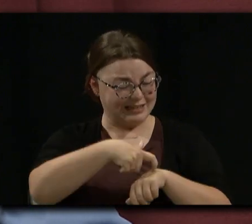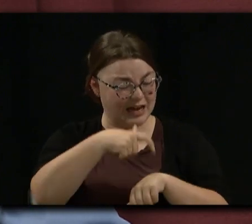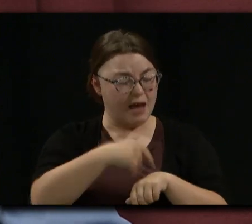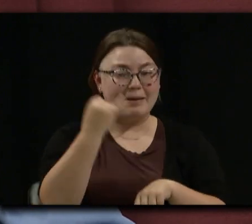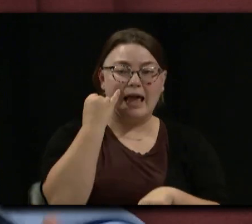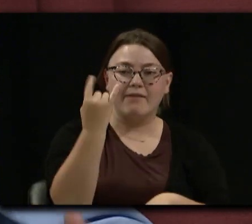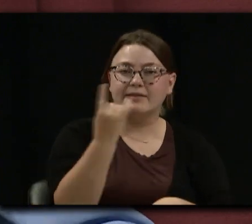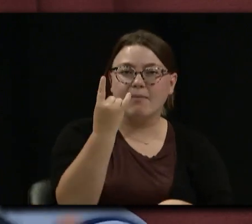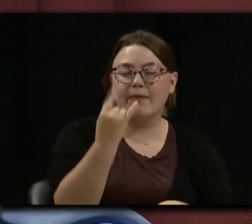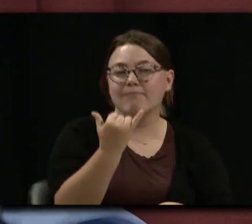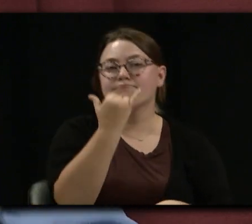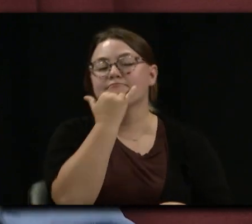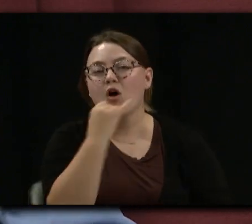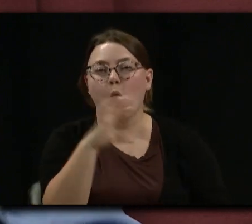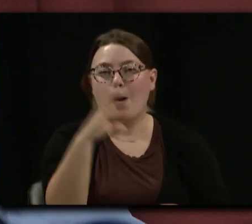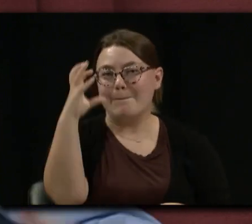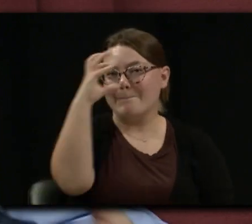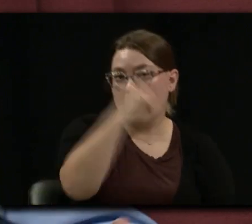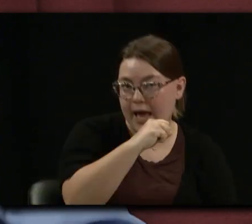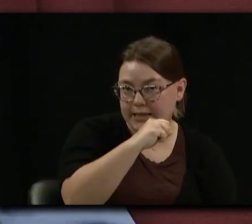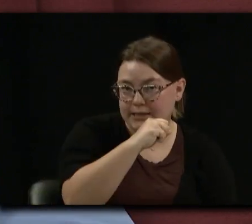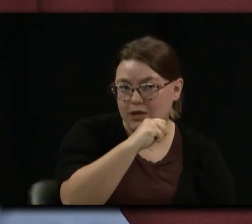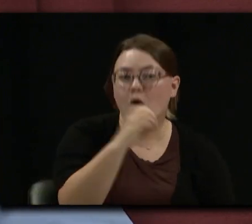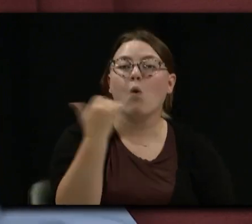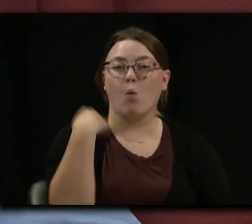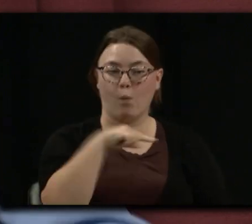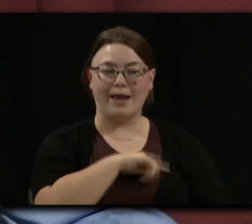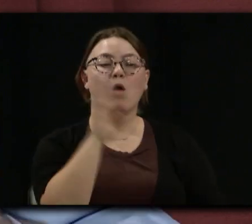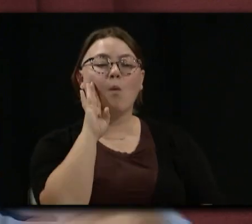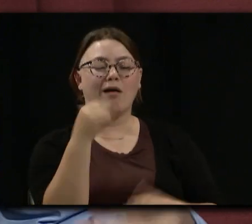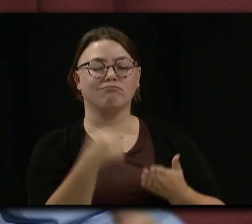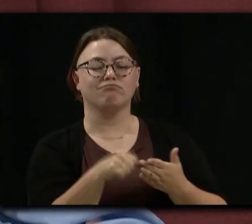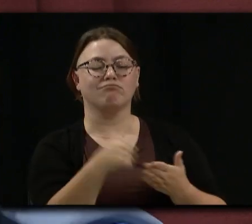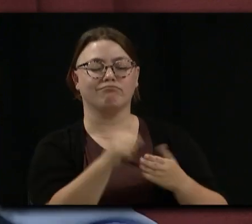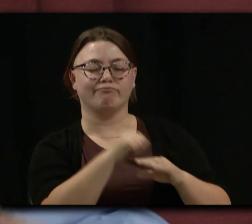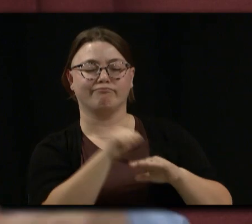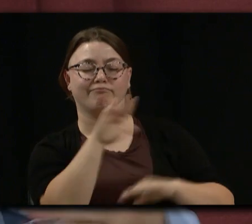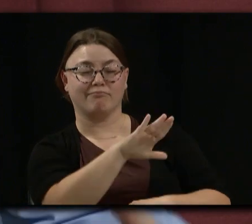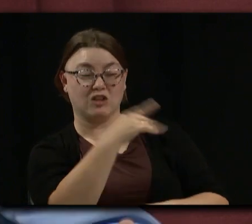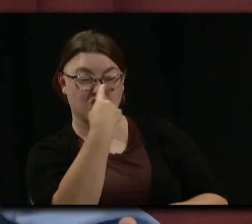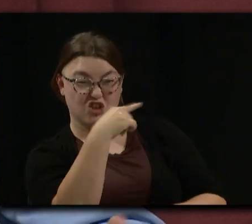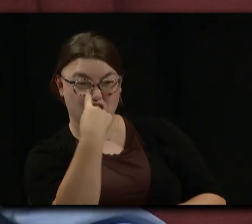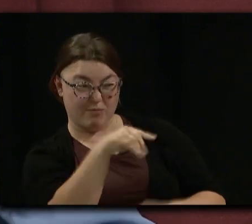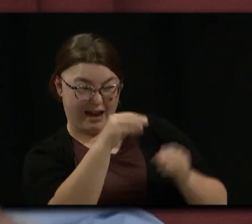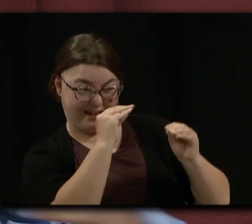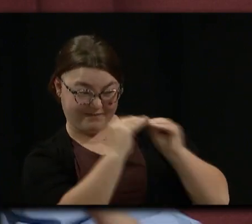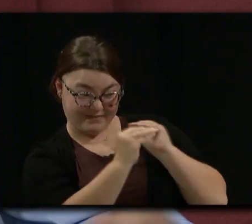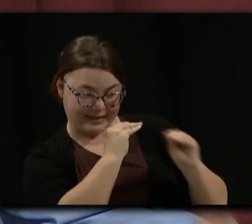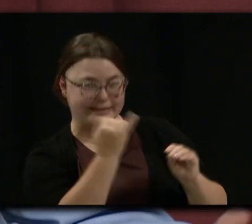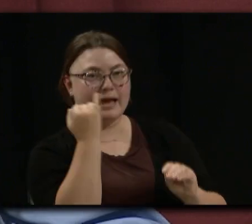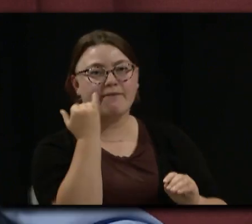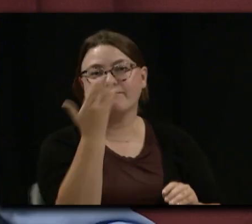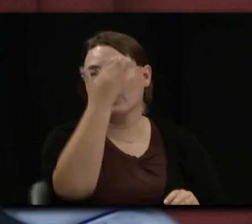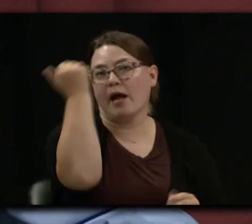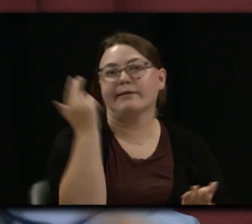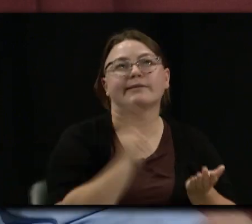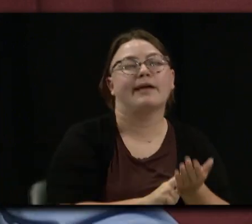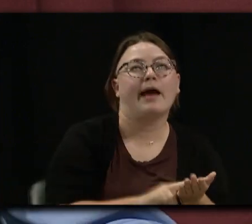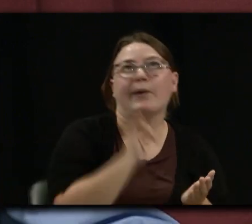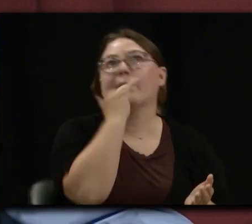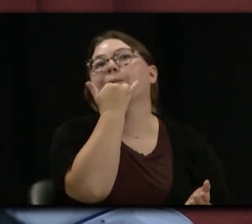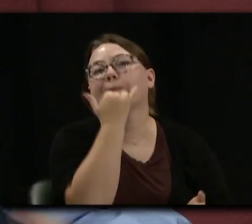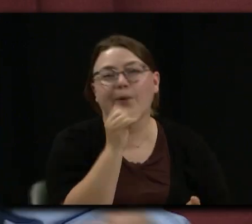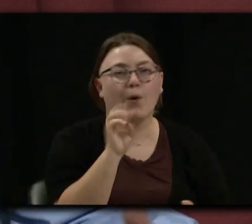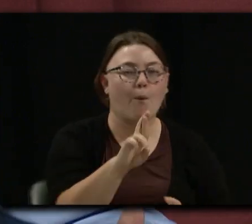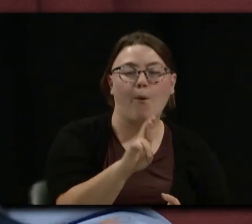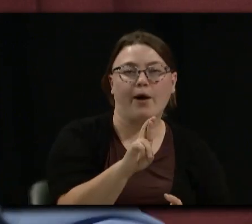something, we will send you letters and ask you for, if you happen to not sign it, we'll say, hey, you got to come in and sign it or fill